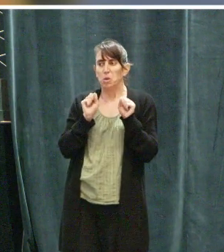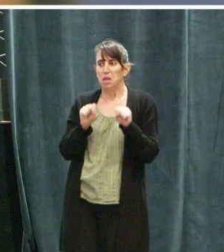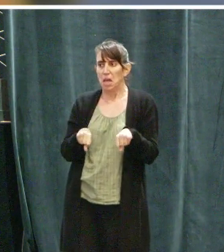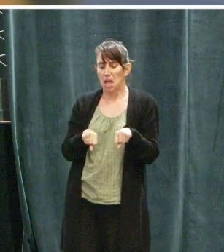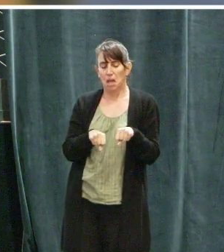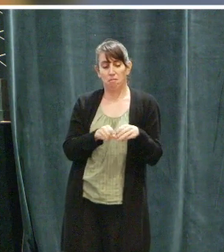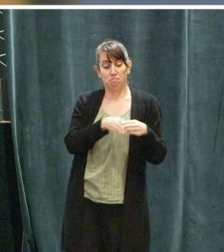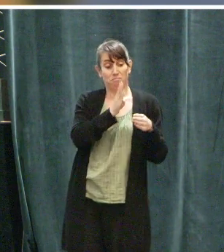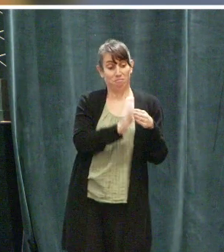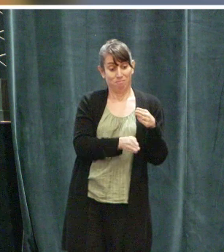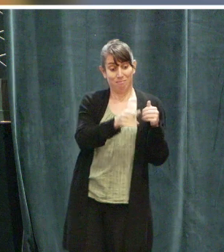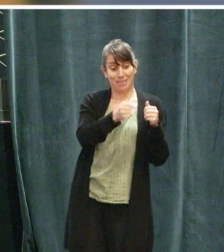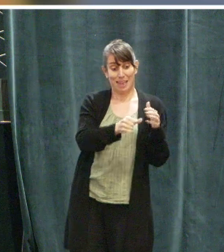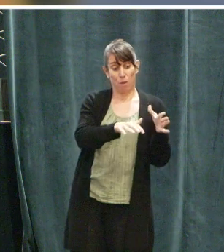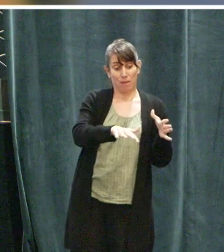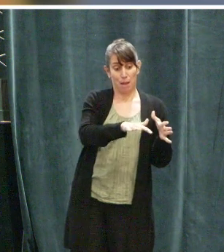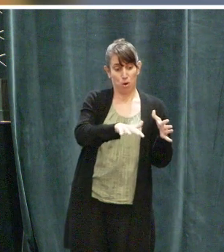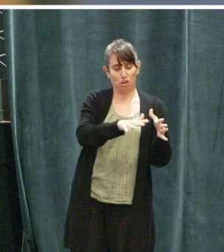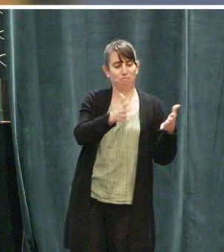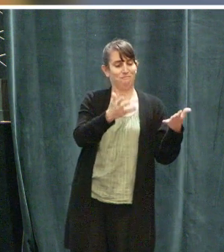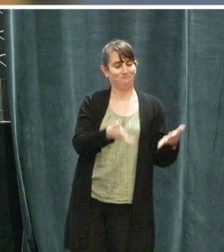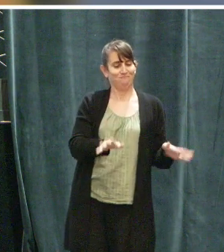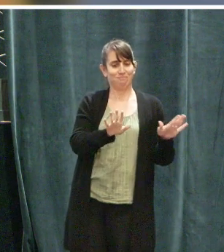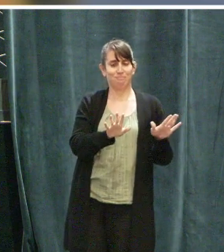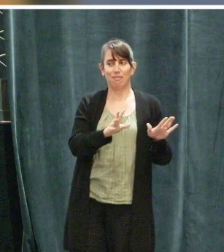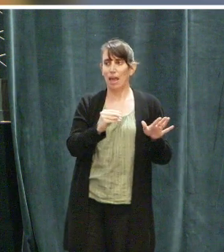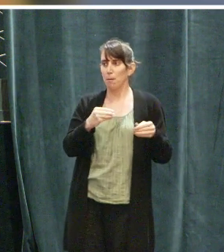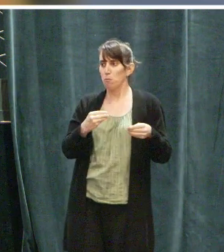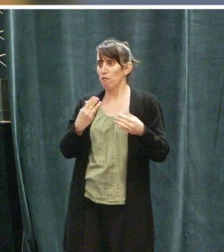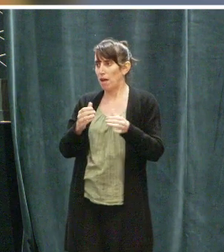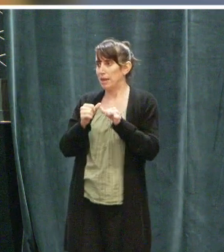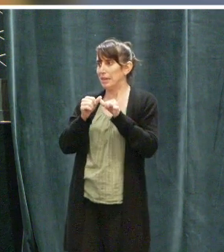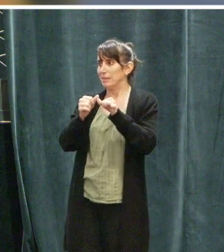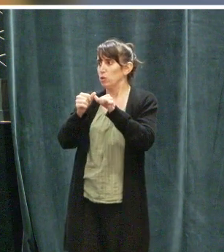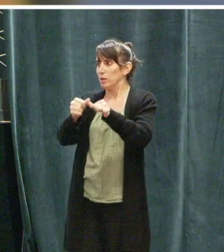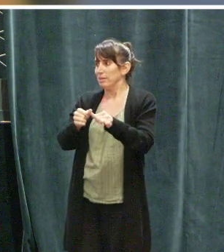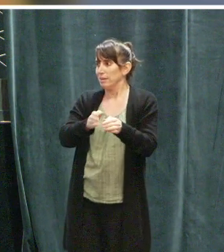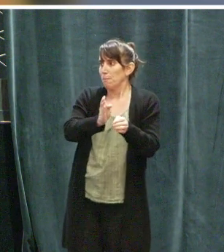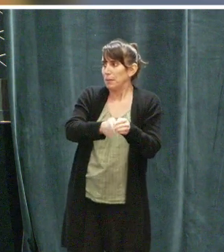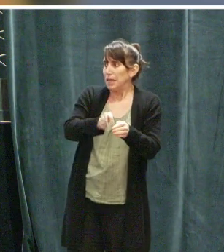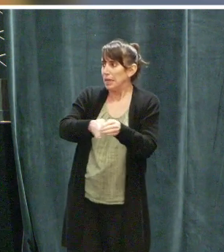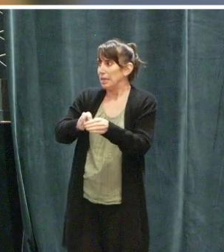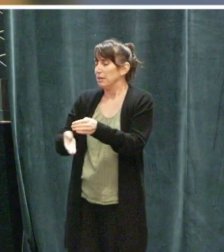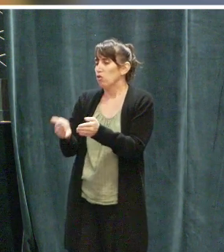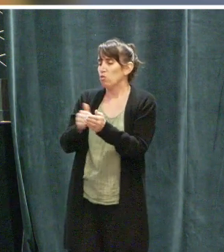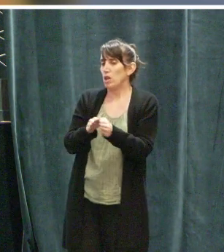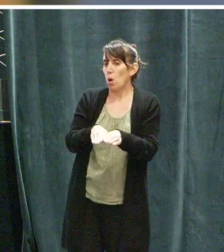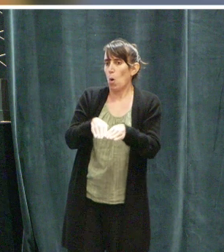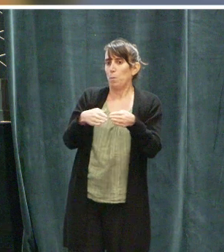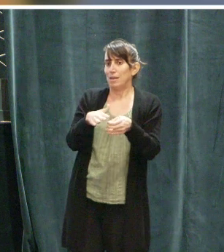the South neighborhood section done and provide a continuous completed, reopened